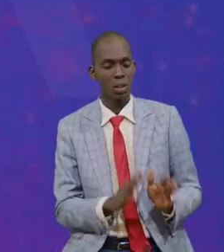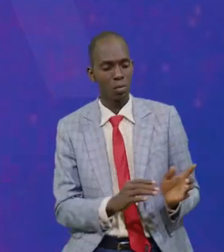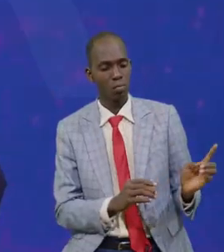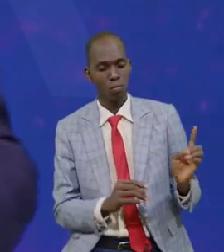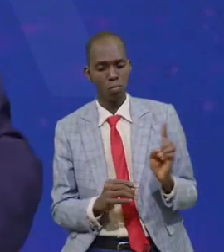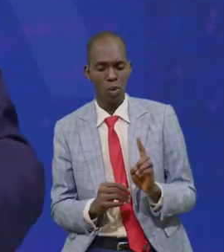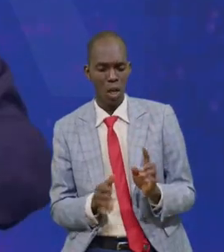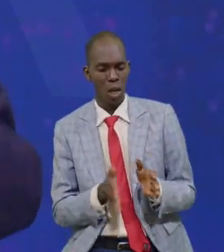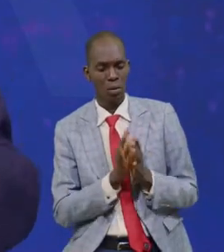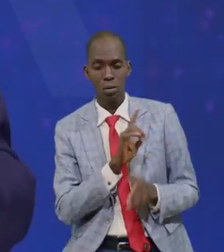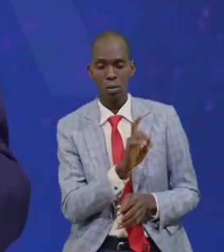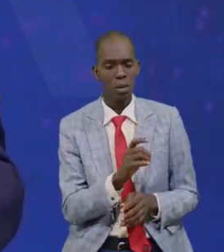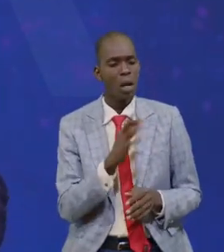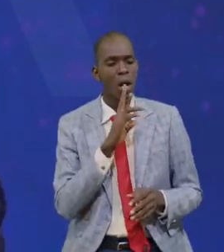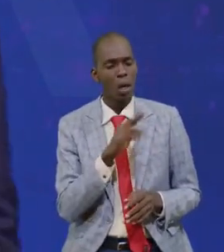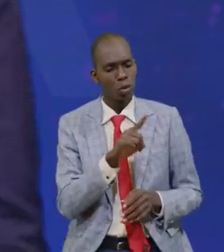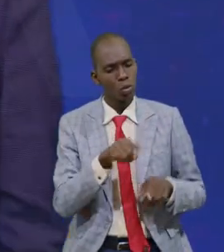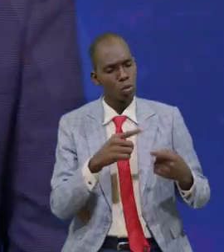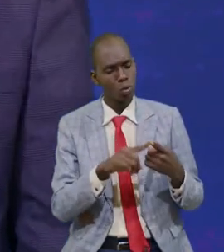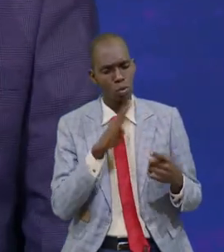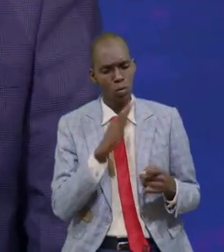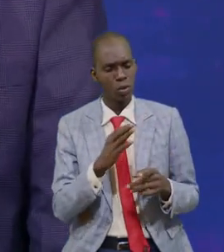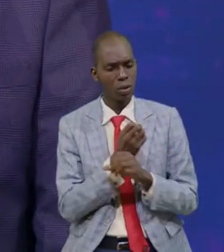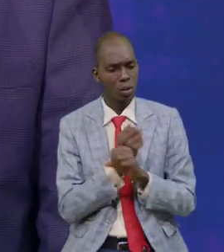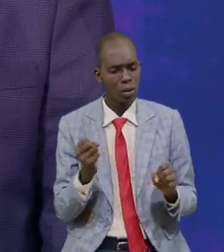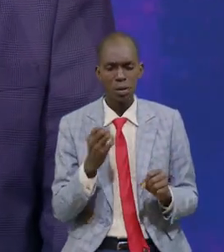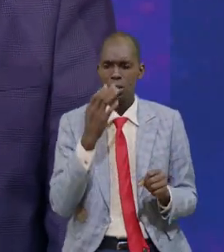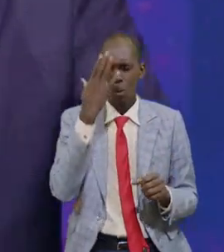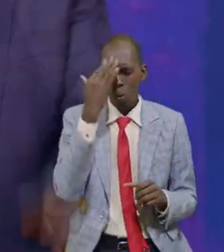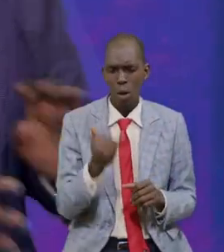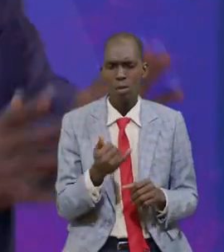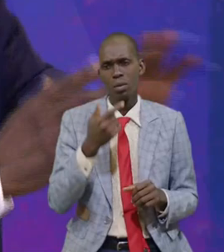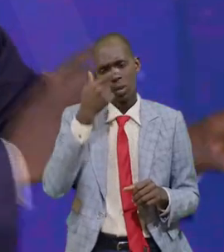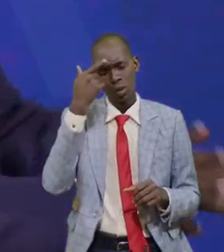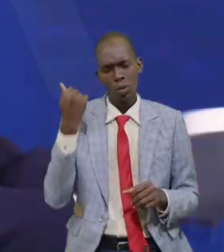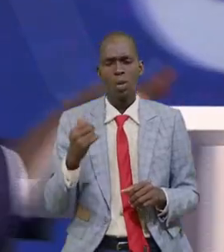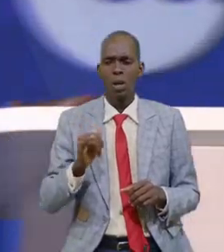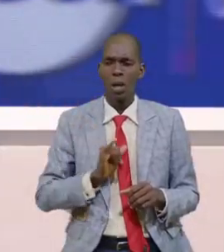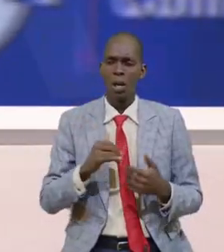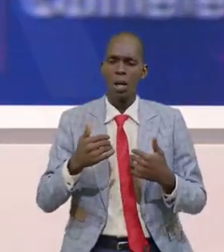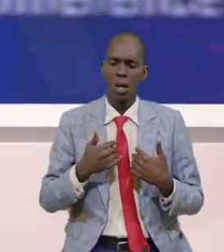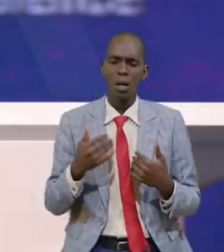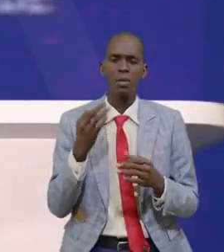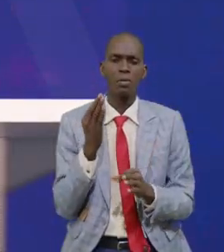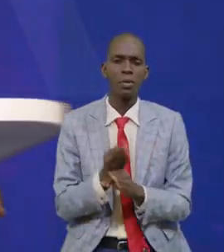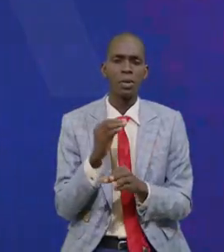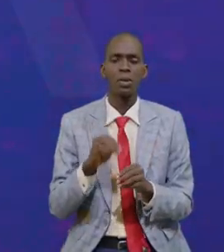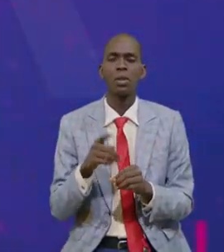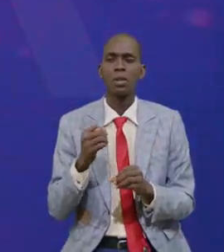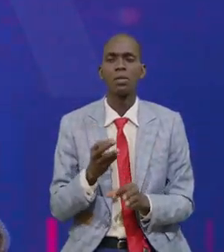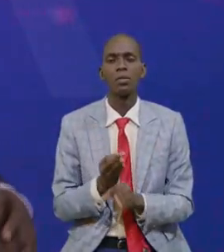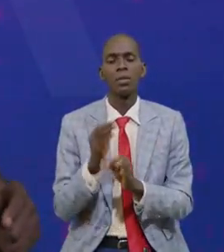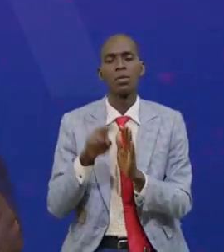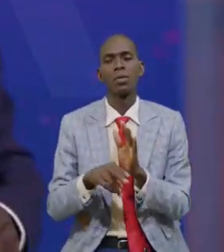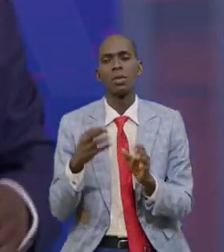Yes, I'll be saved. Why? I have faith in the faithfulness of the Savior. A sick person is coming. Do